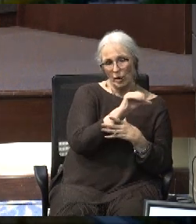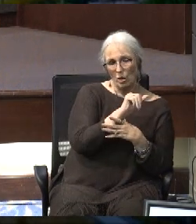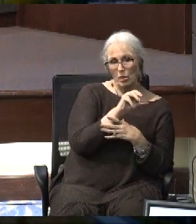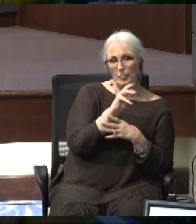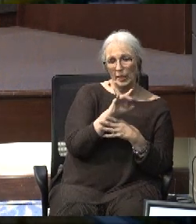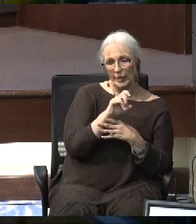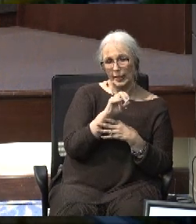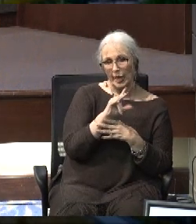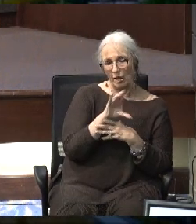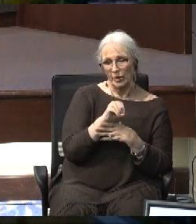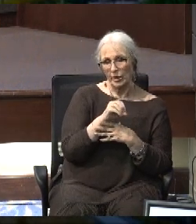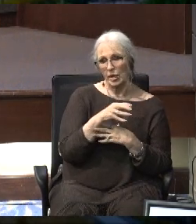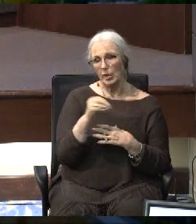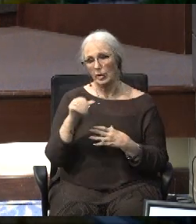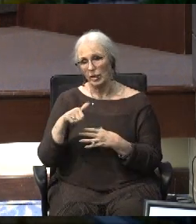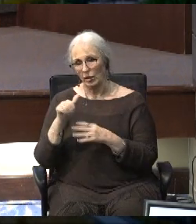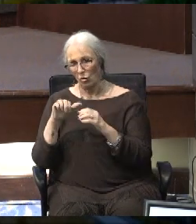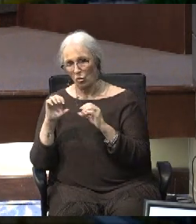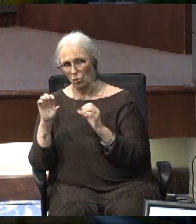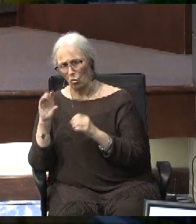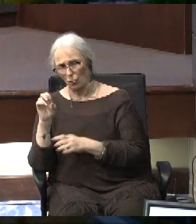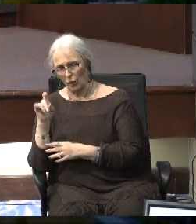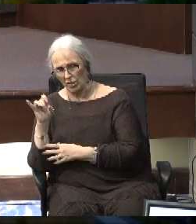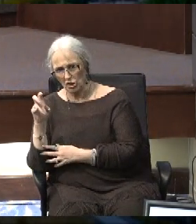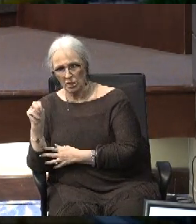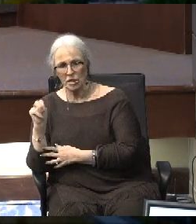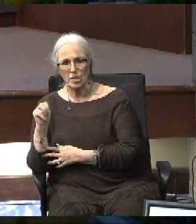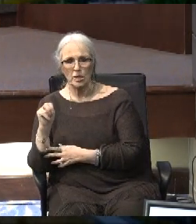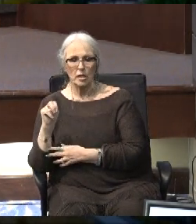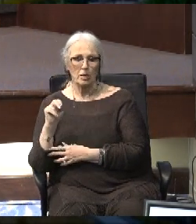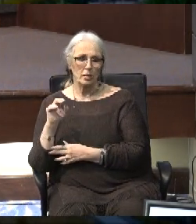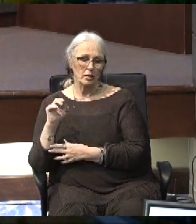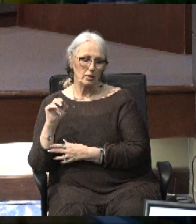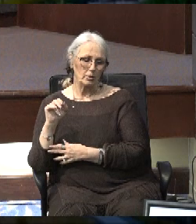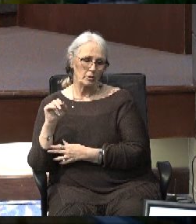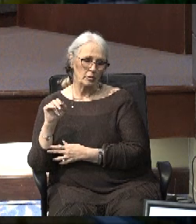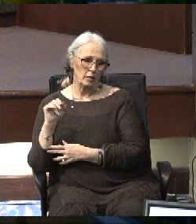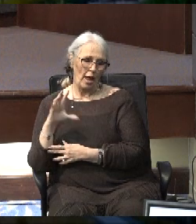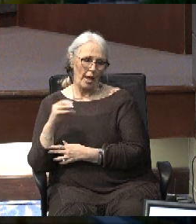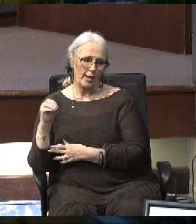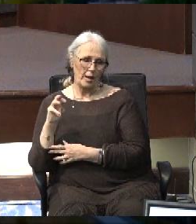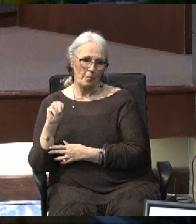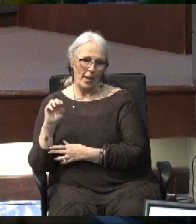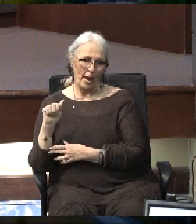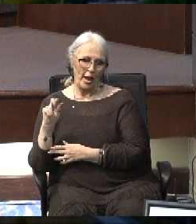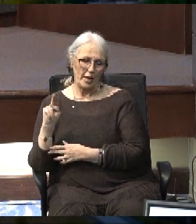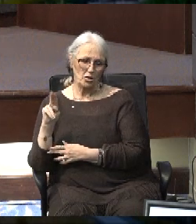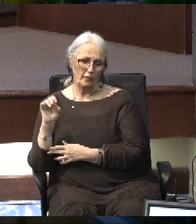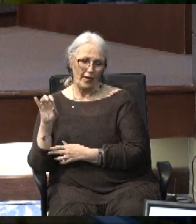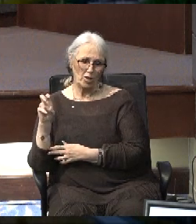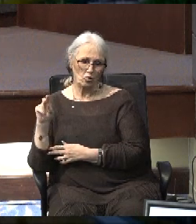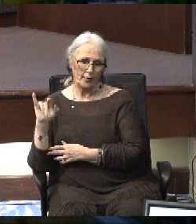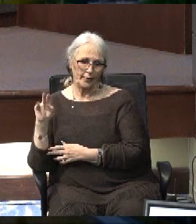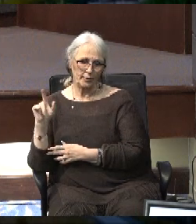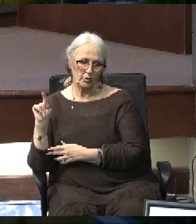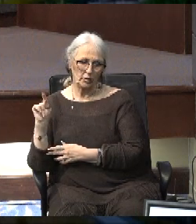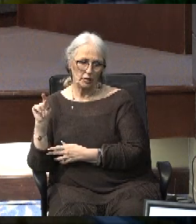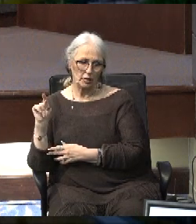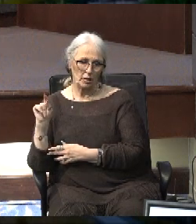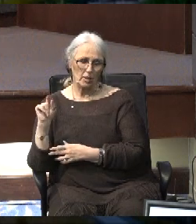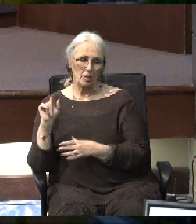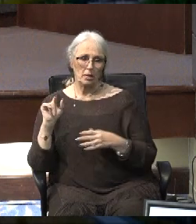Economic Development Corporation and Aston Johnson Nonwovens Manufacturing. And this is an exciting